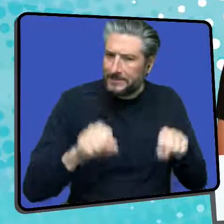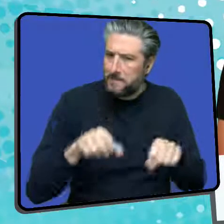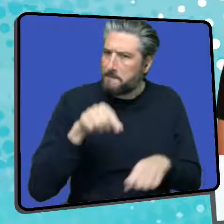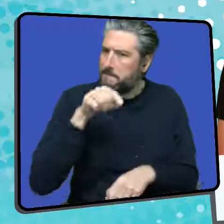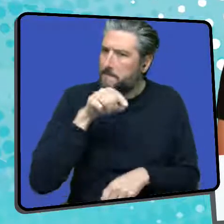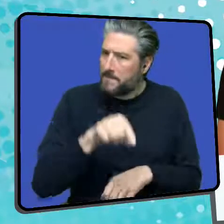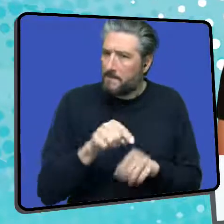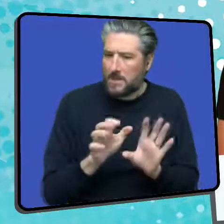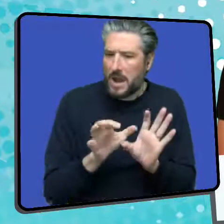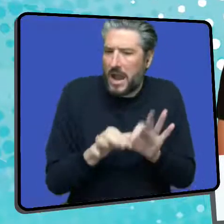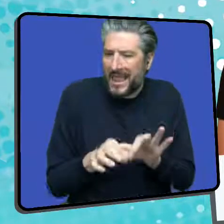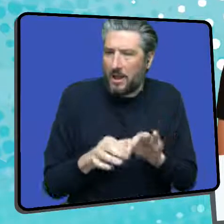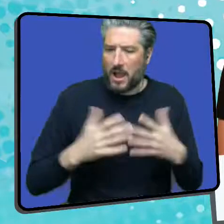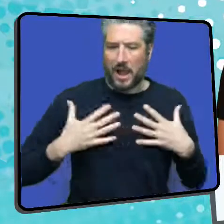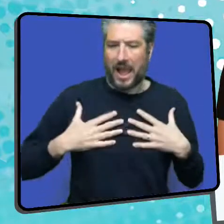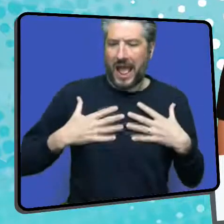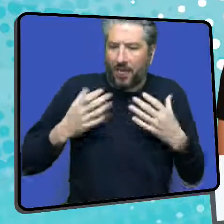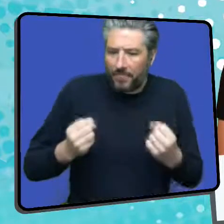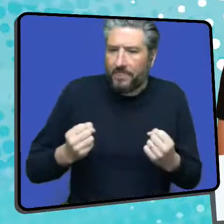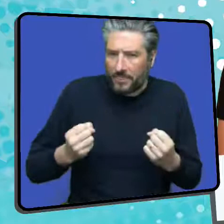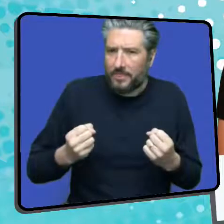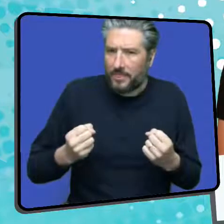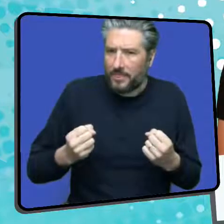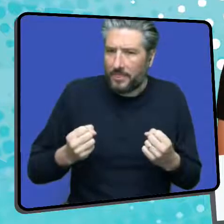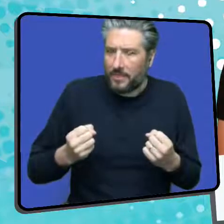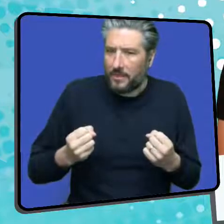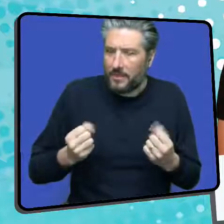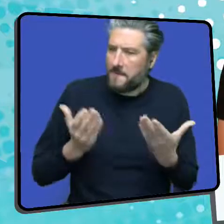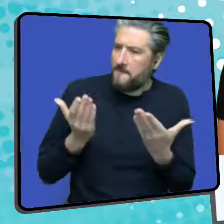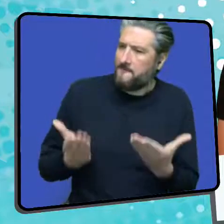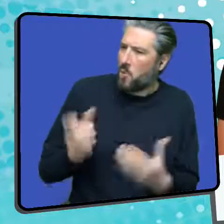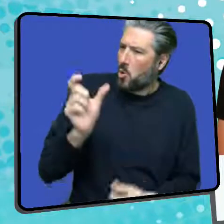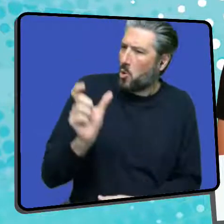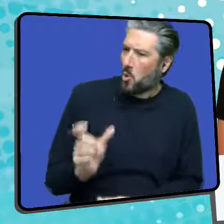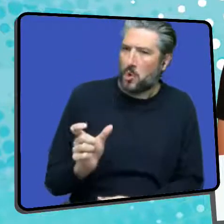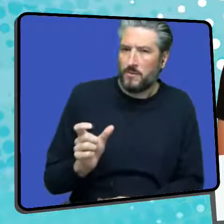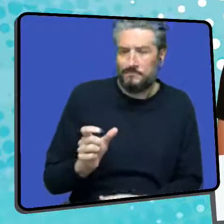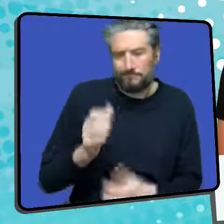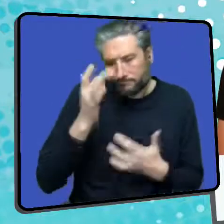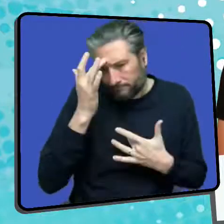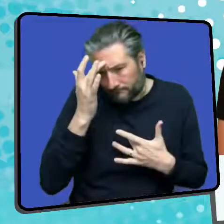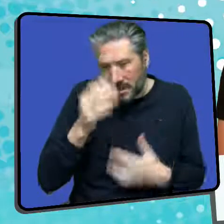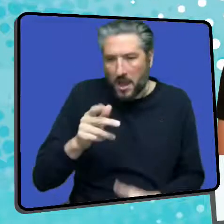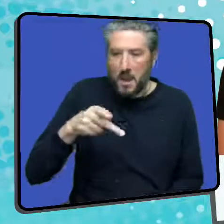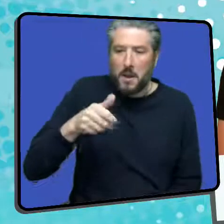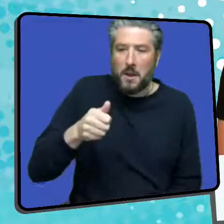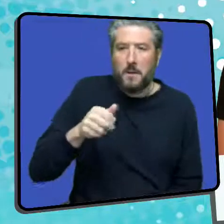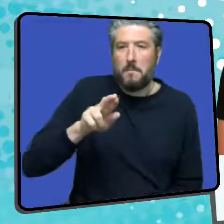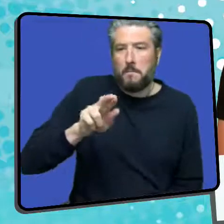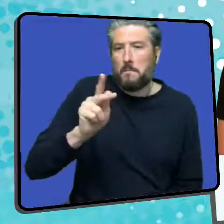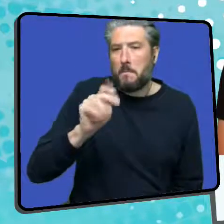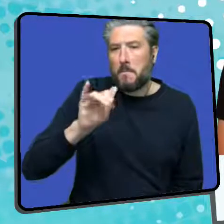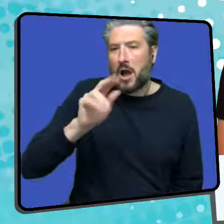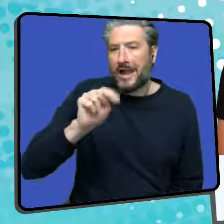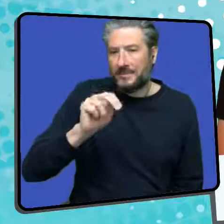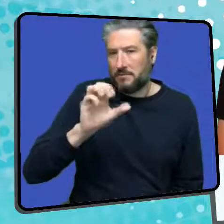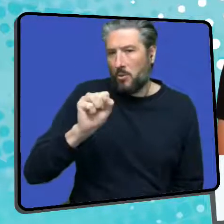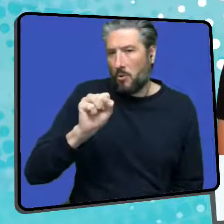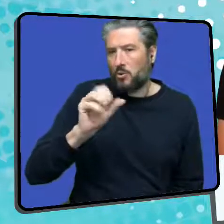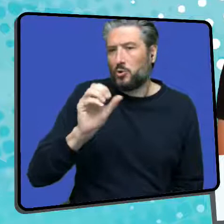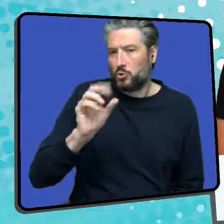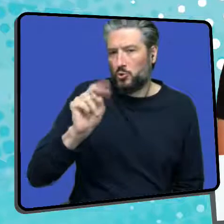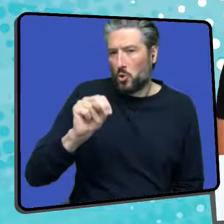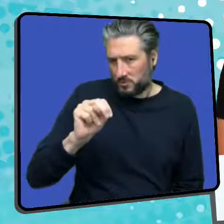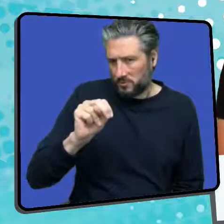disease. And that's quite a heavy project. We have a few terabytes of data collected